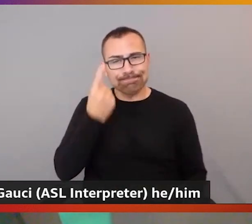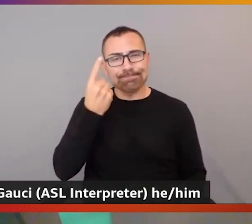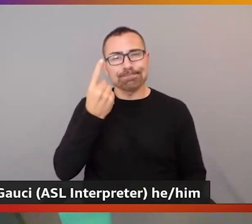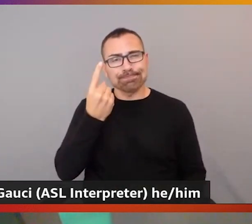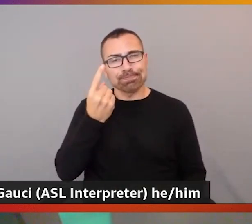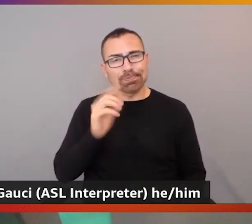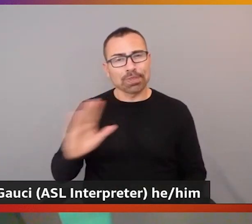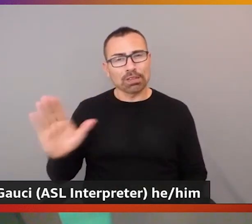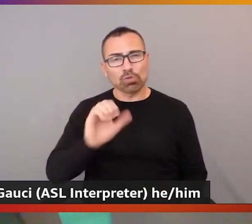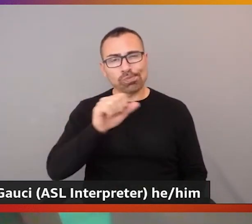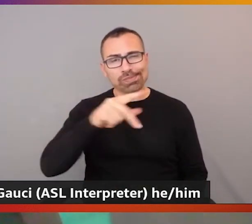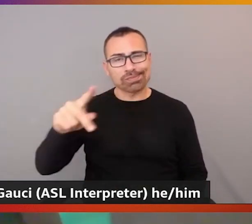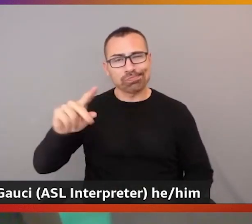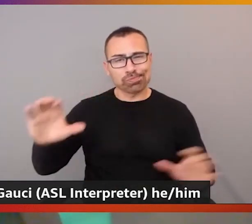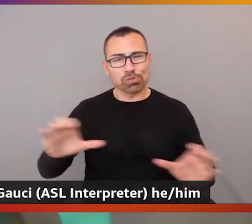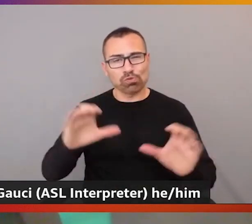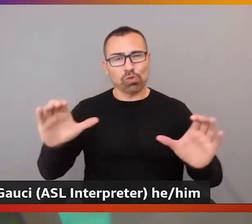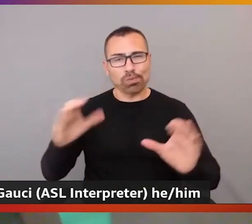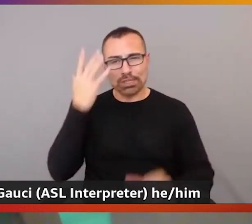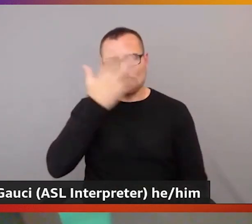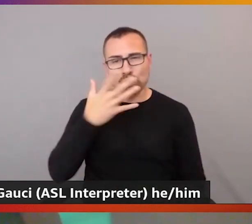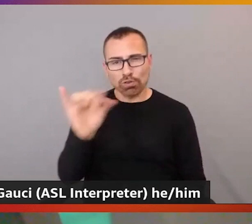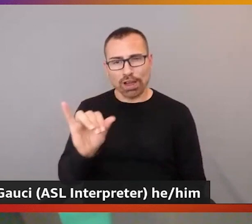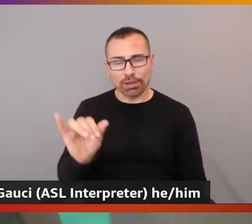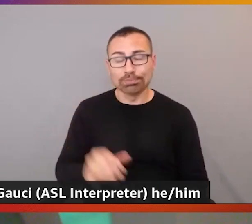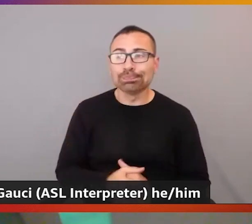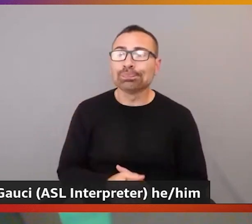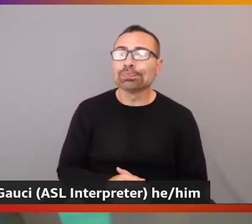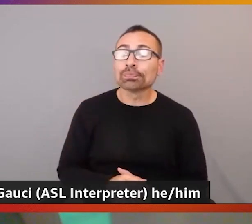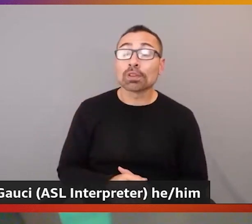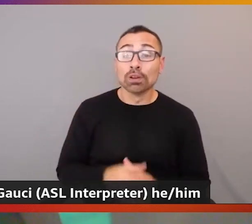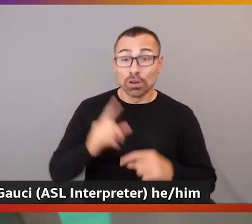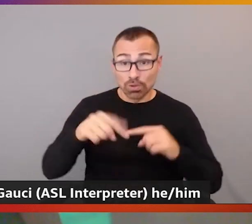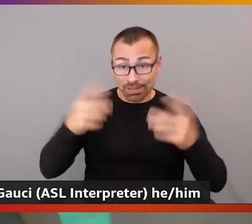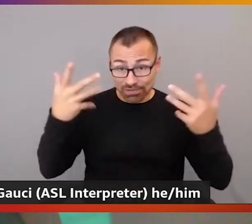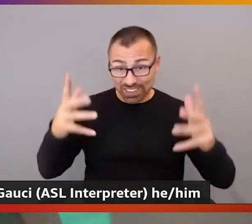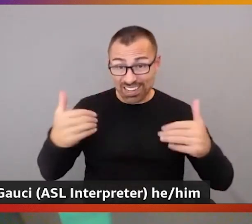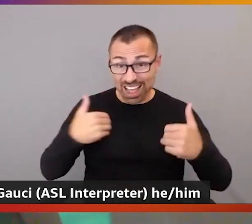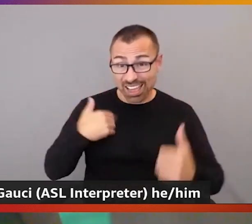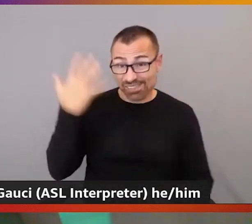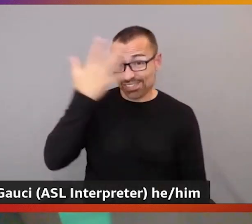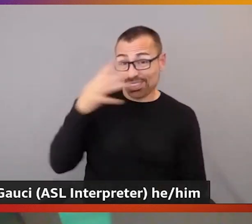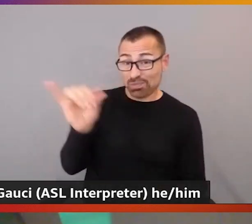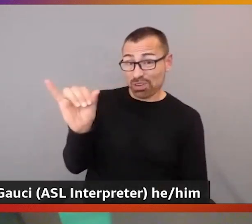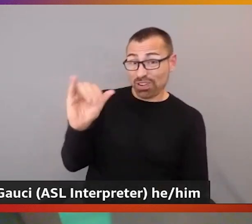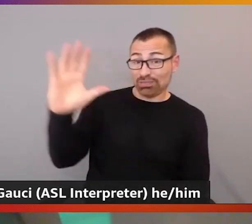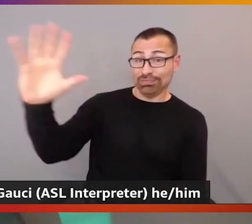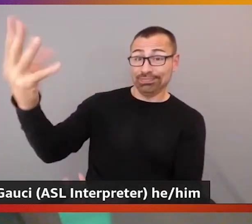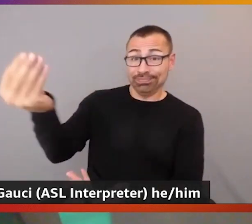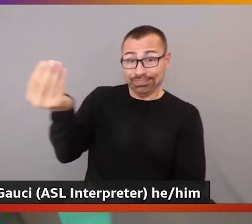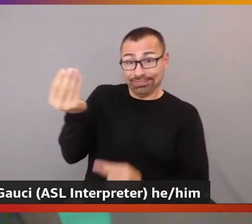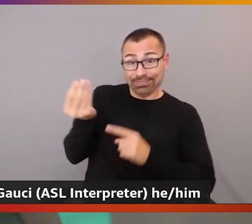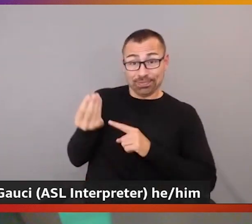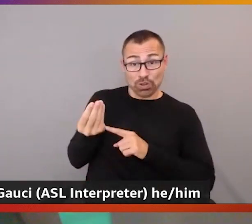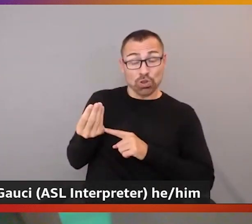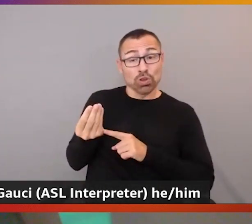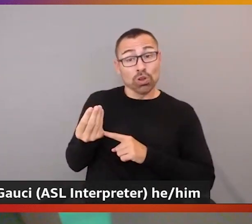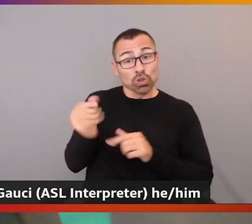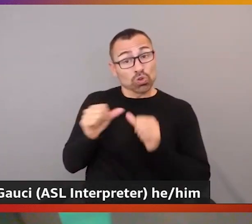application performance profile is. Once you have that, then then you can choose to continue using ET, because you're like,